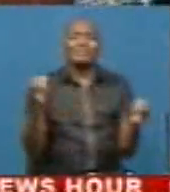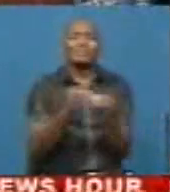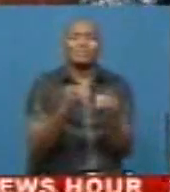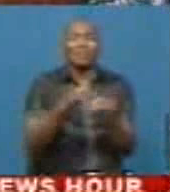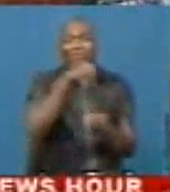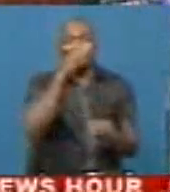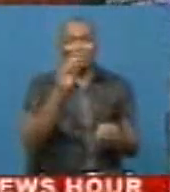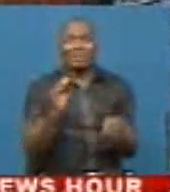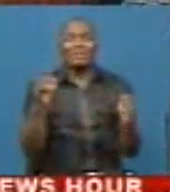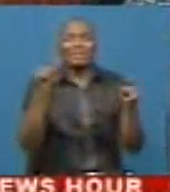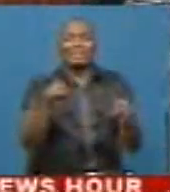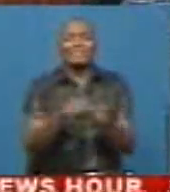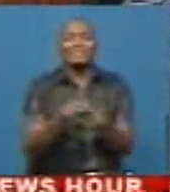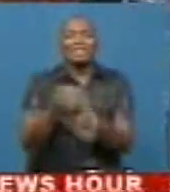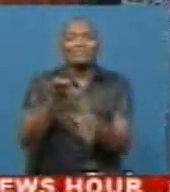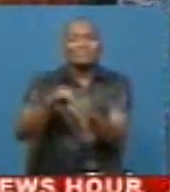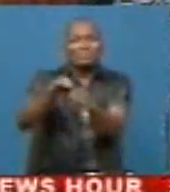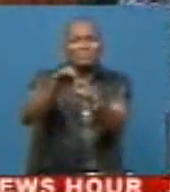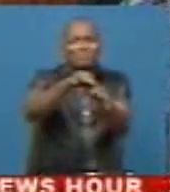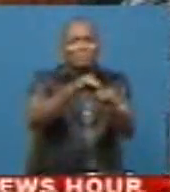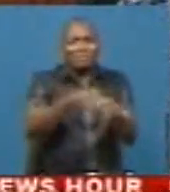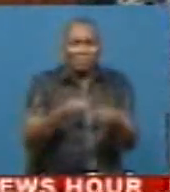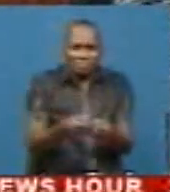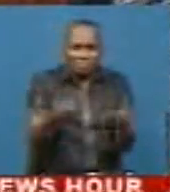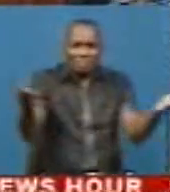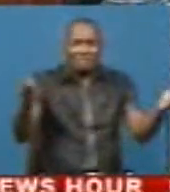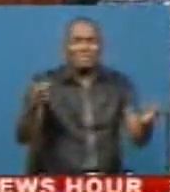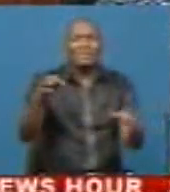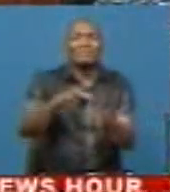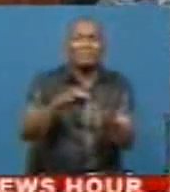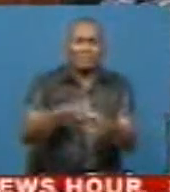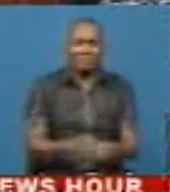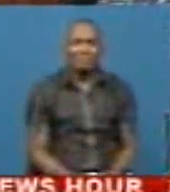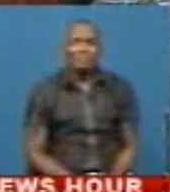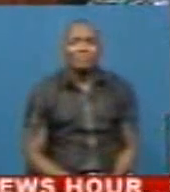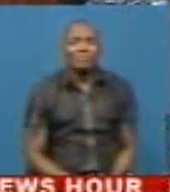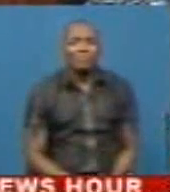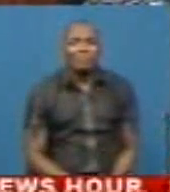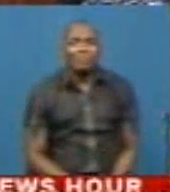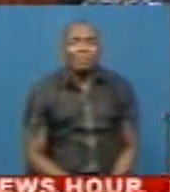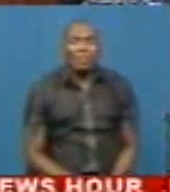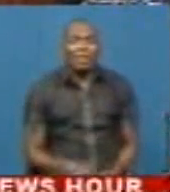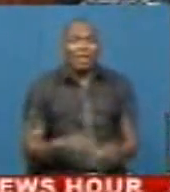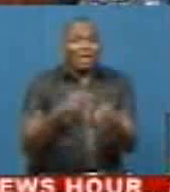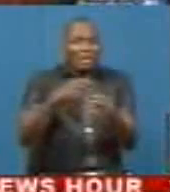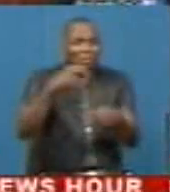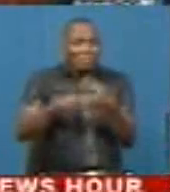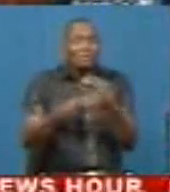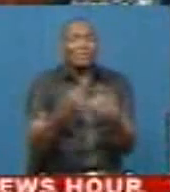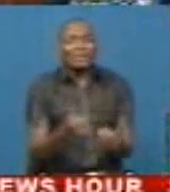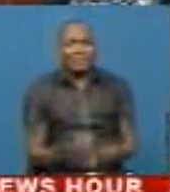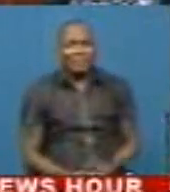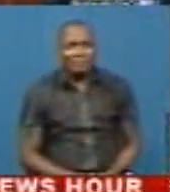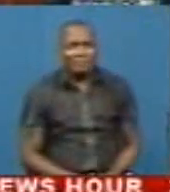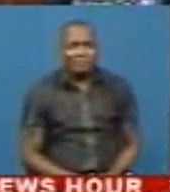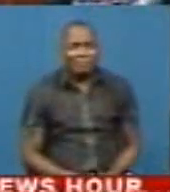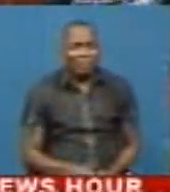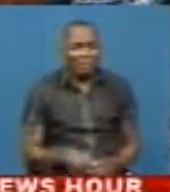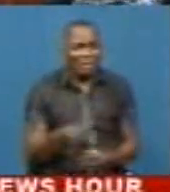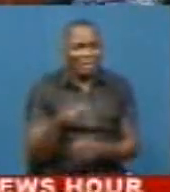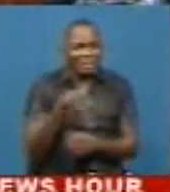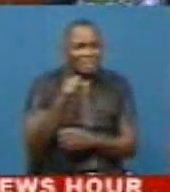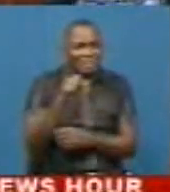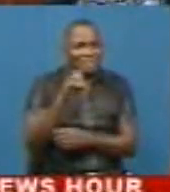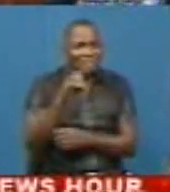of farmers to grow certified seed before the farmers get it. The problem we have is that the